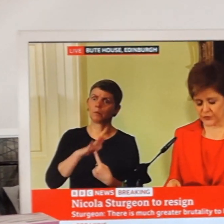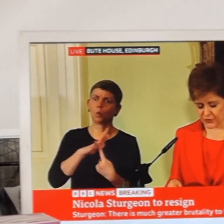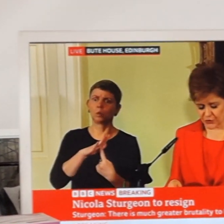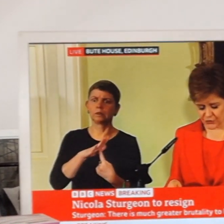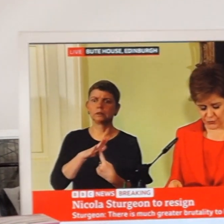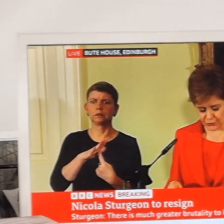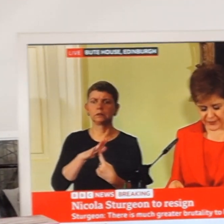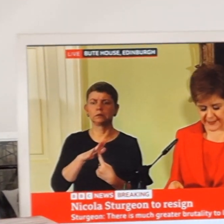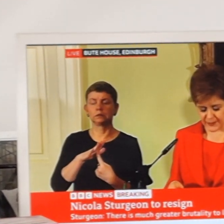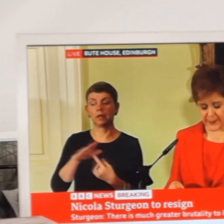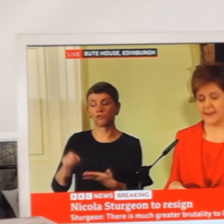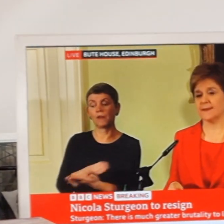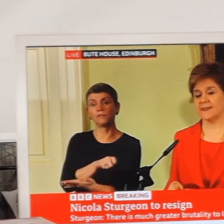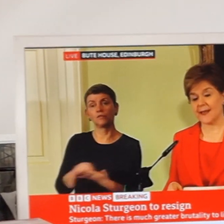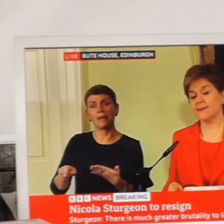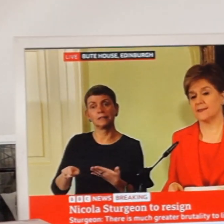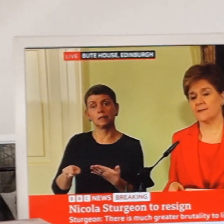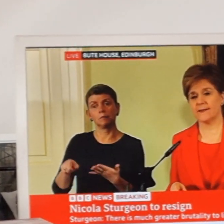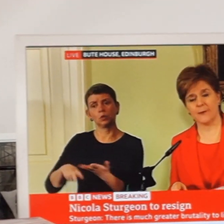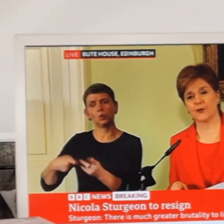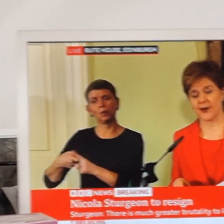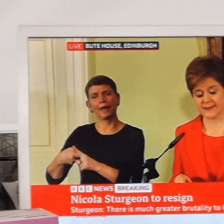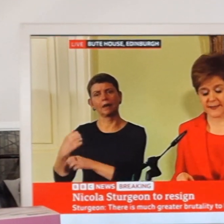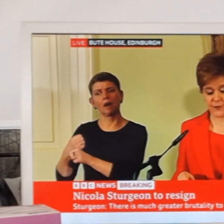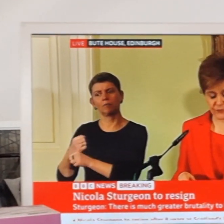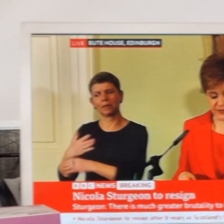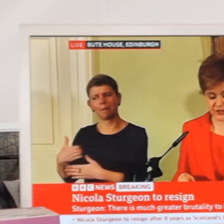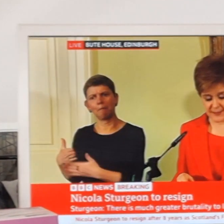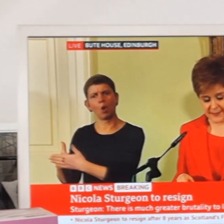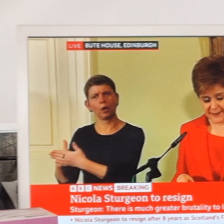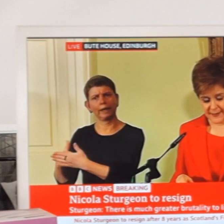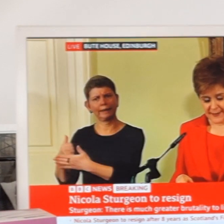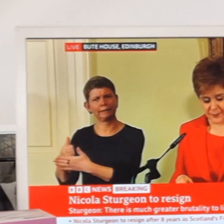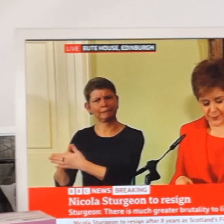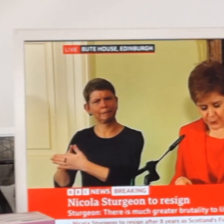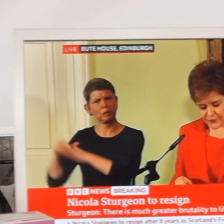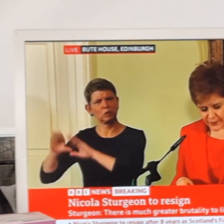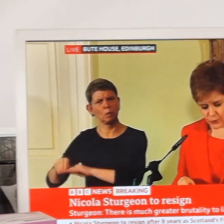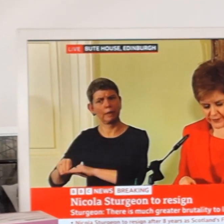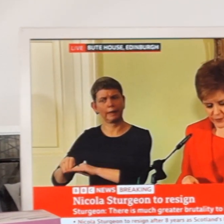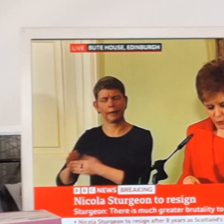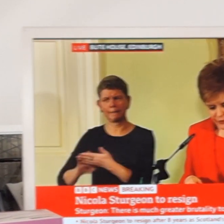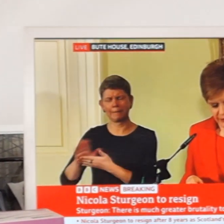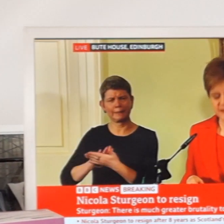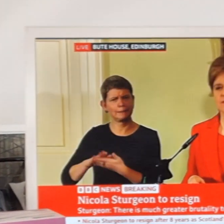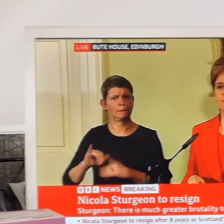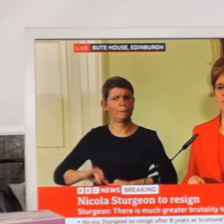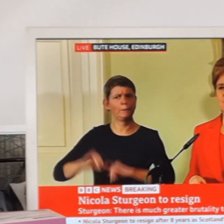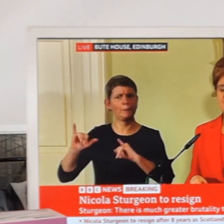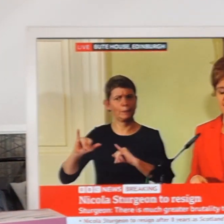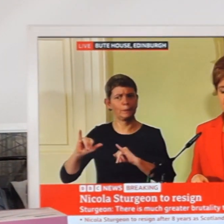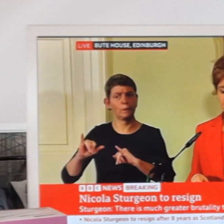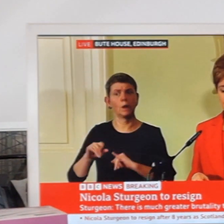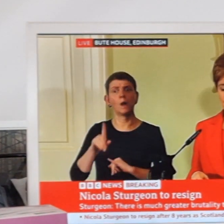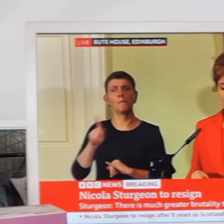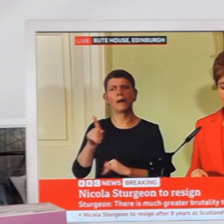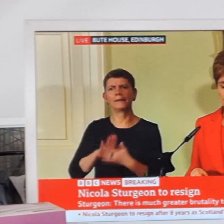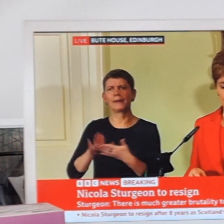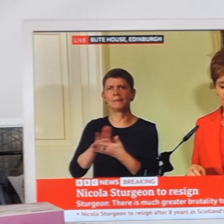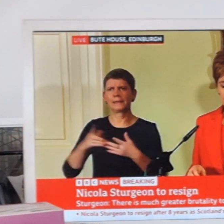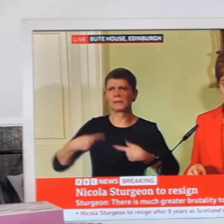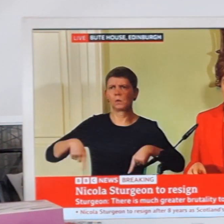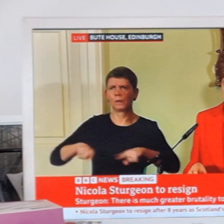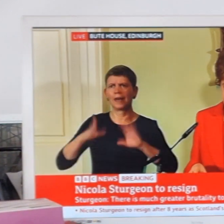accepted constitutional route to independence is a democratic outrage. But it puts the onus on us to decide how